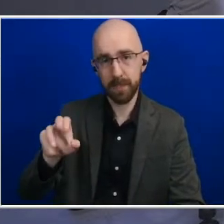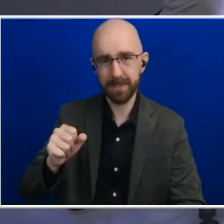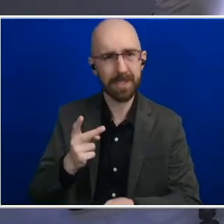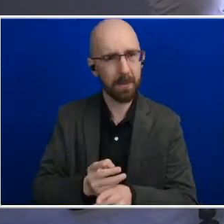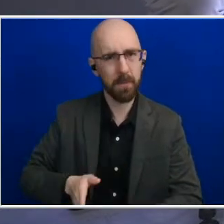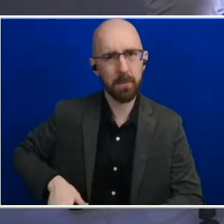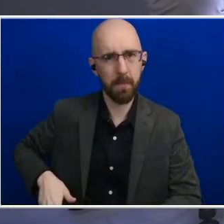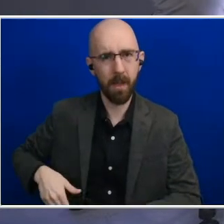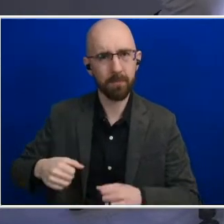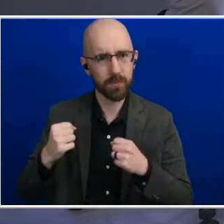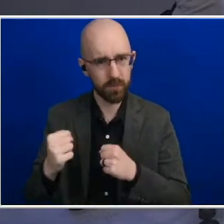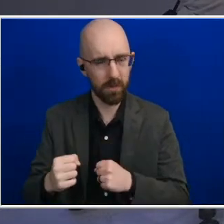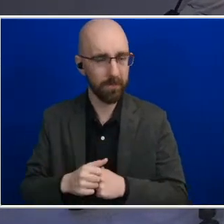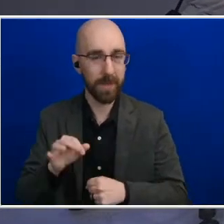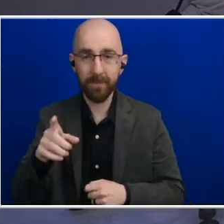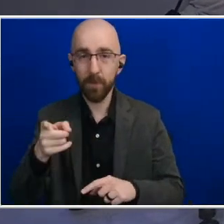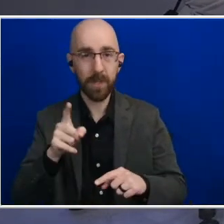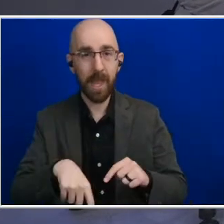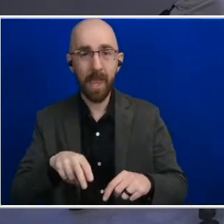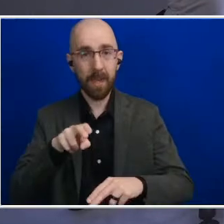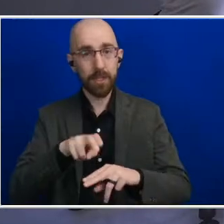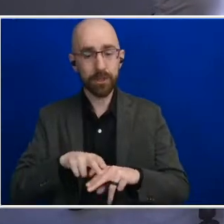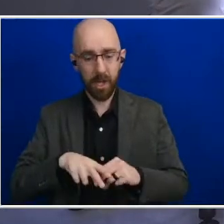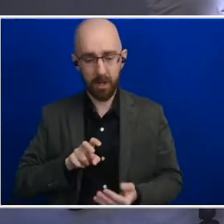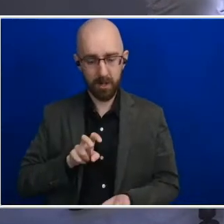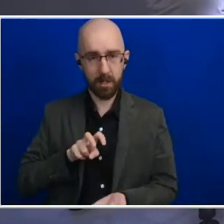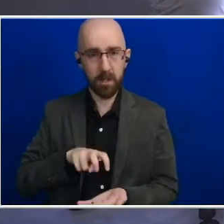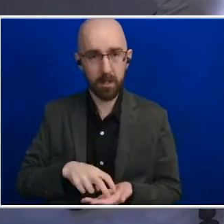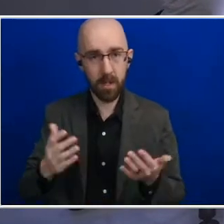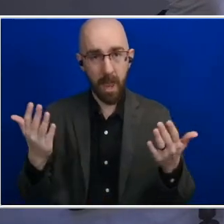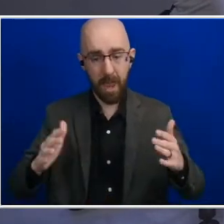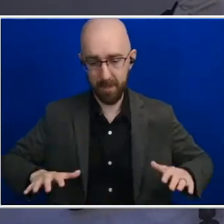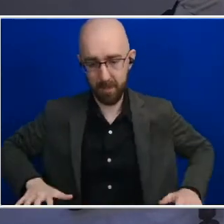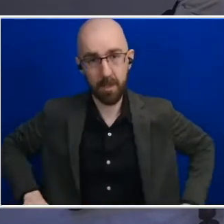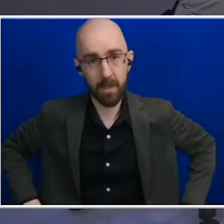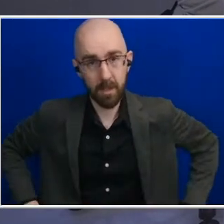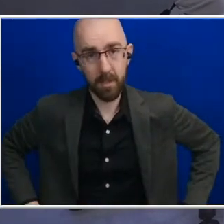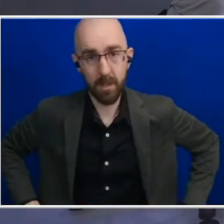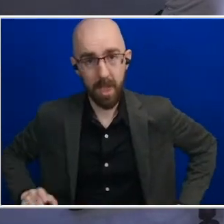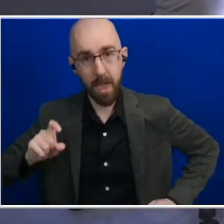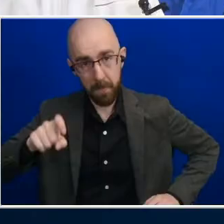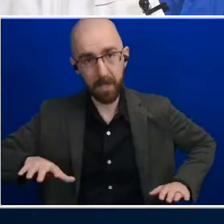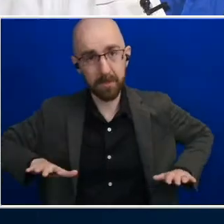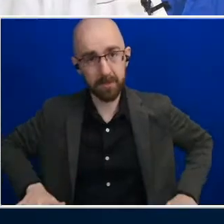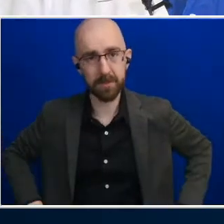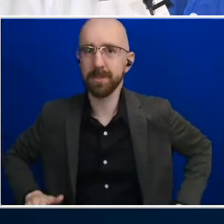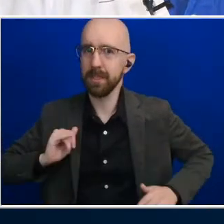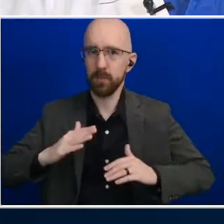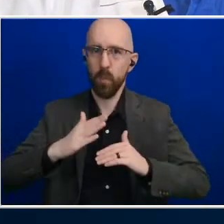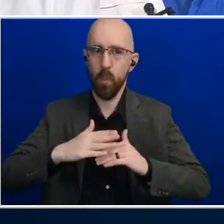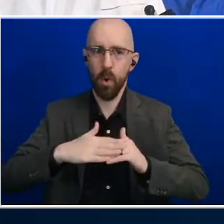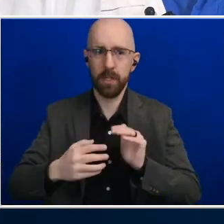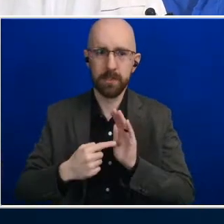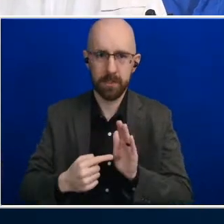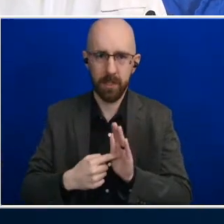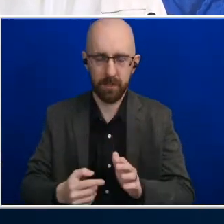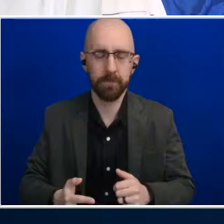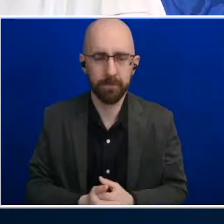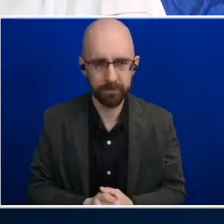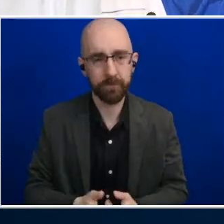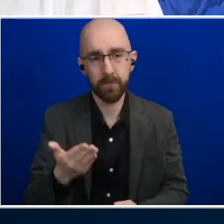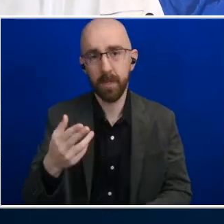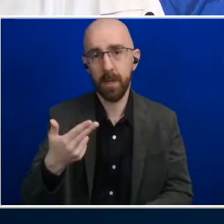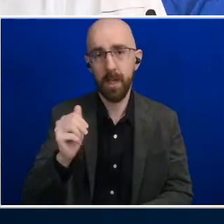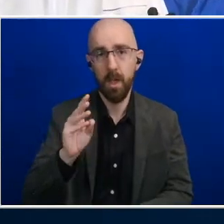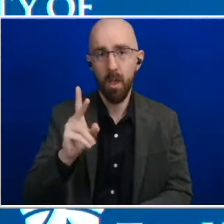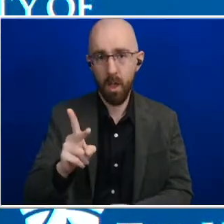can't get out of a chair without using your hands, then that's a warning sign. Yeah, it makes all the darn difference. Okay, Hawk. Yeah, I would say that, even